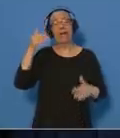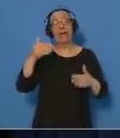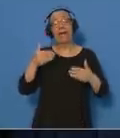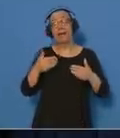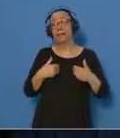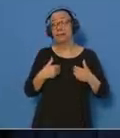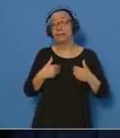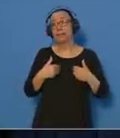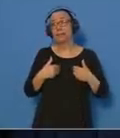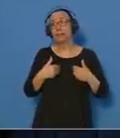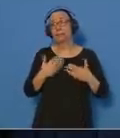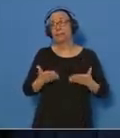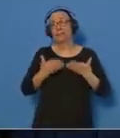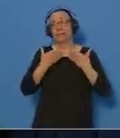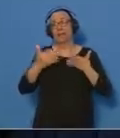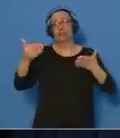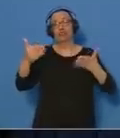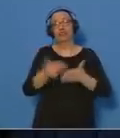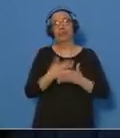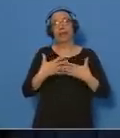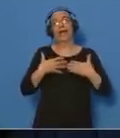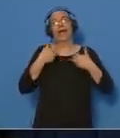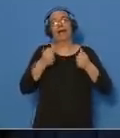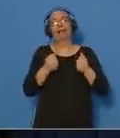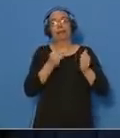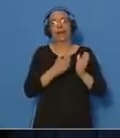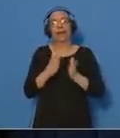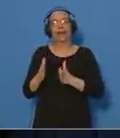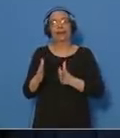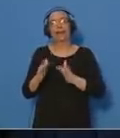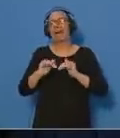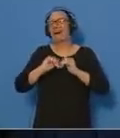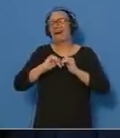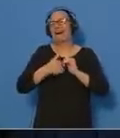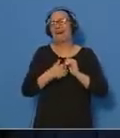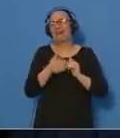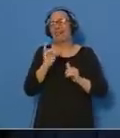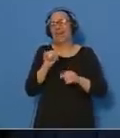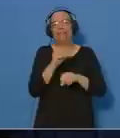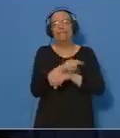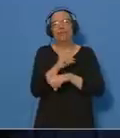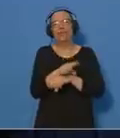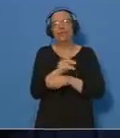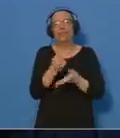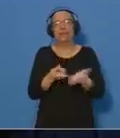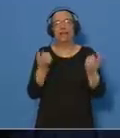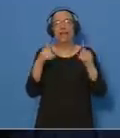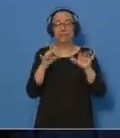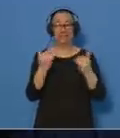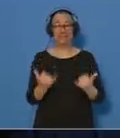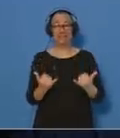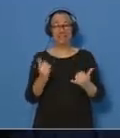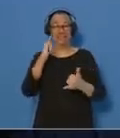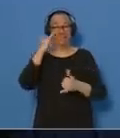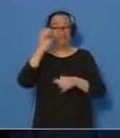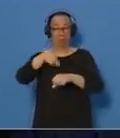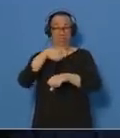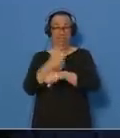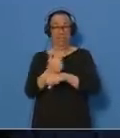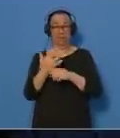proposed a new health plan. How might that affect what's happening now if that was in place